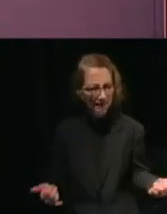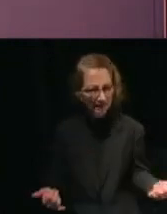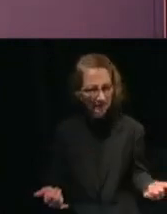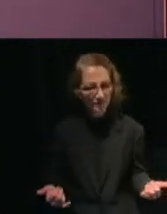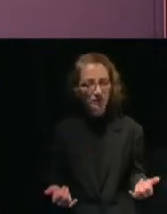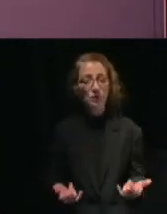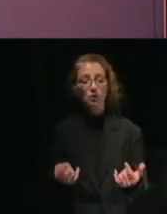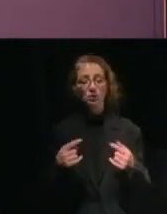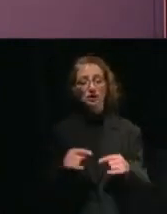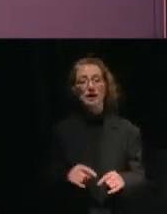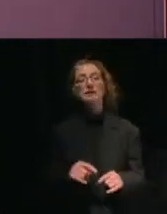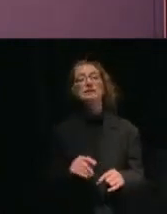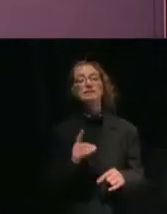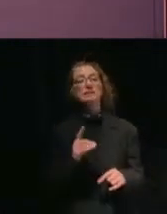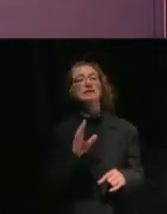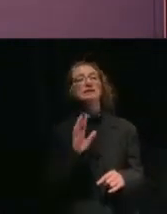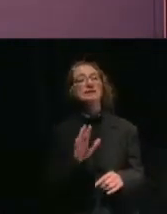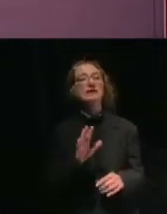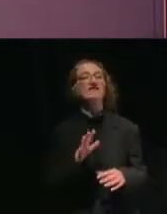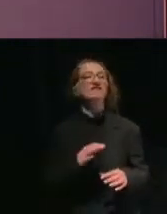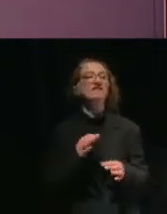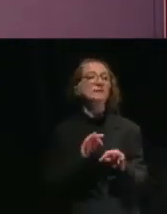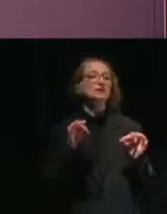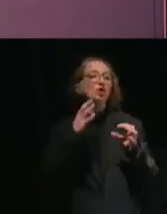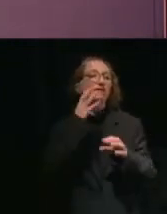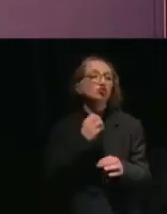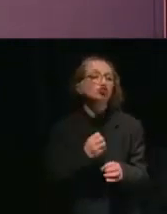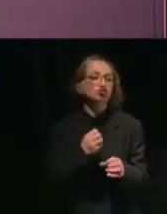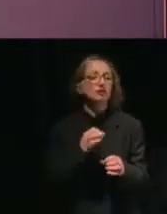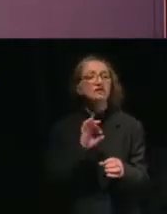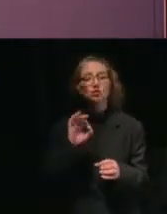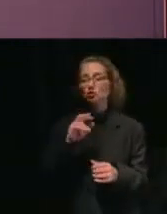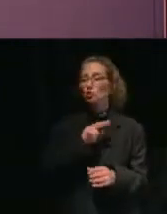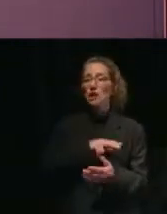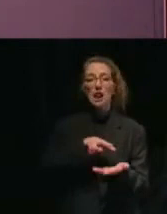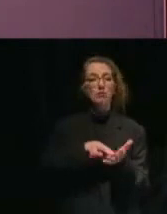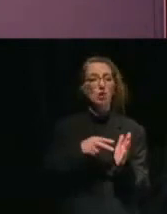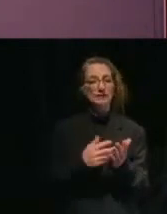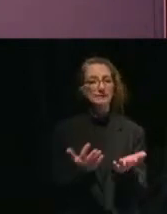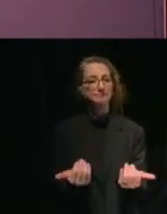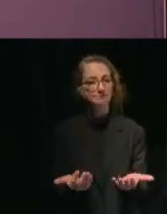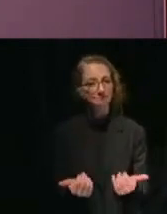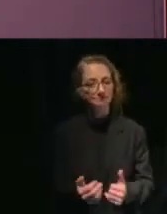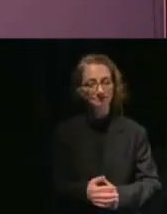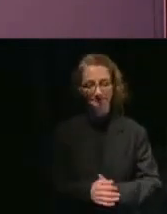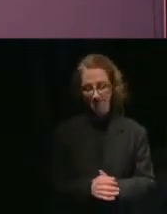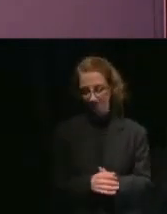their wishes for improvement and ideas in terms of social policies.